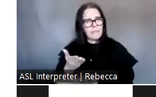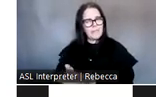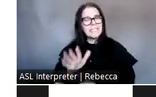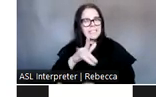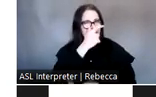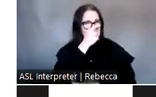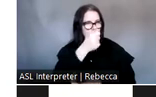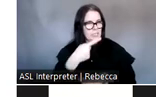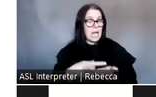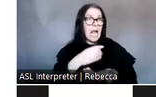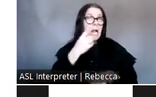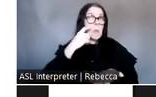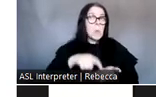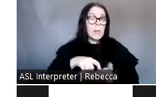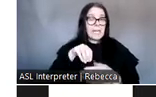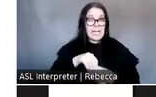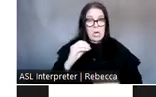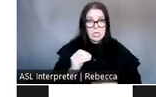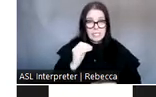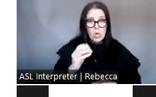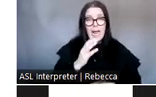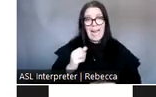in Ontario and in Canada right now.